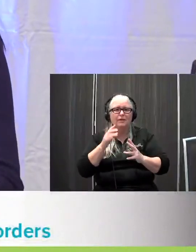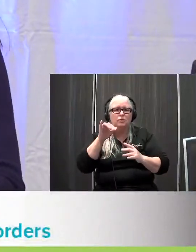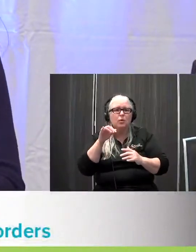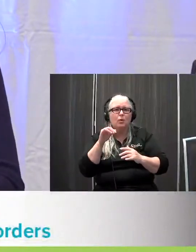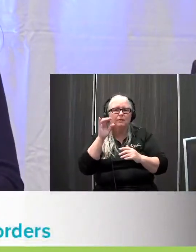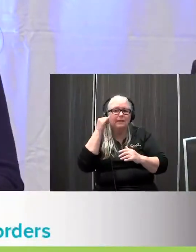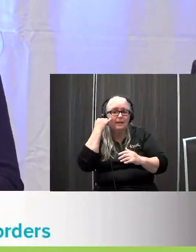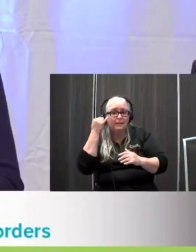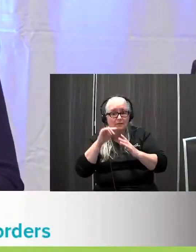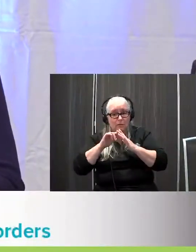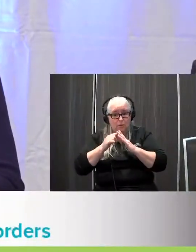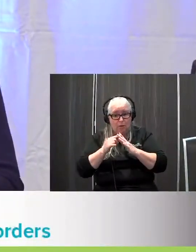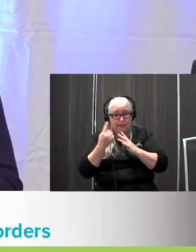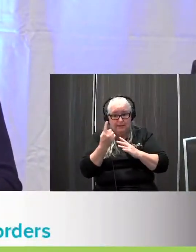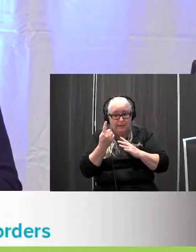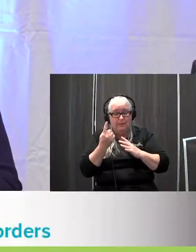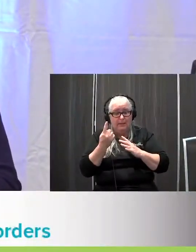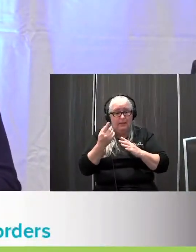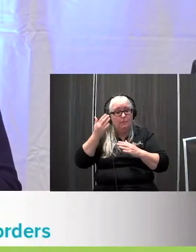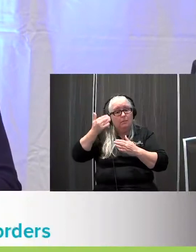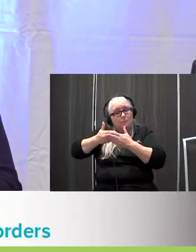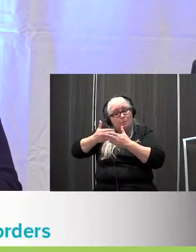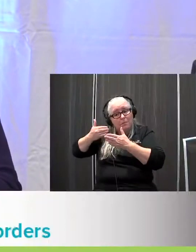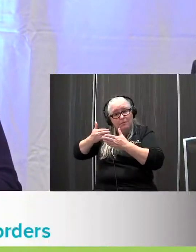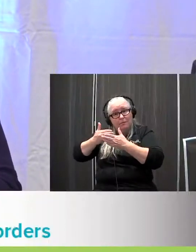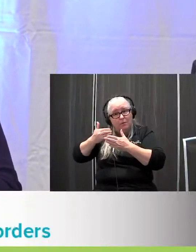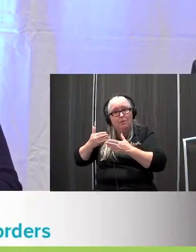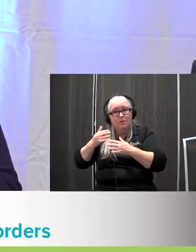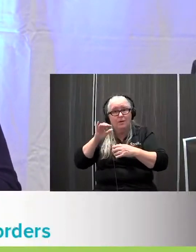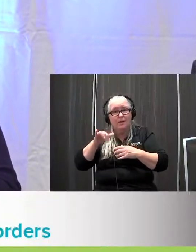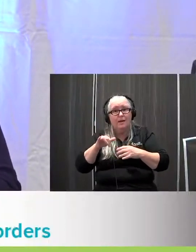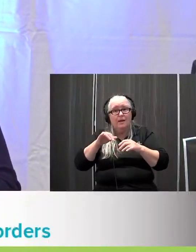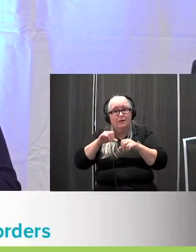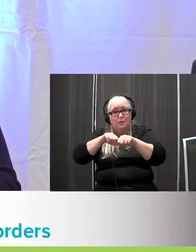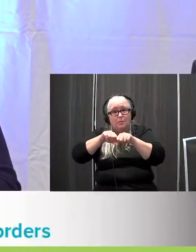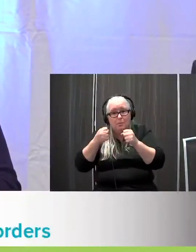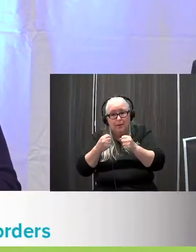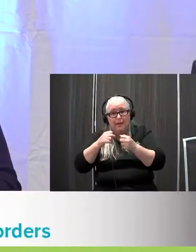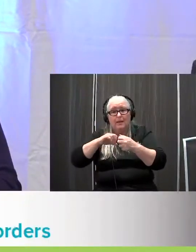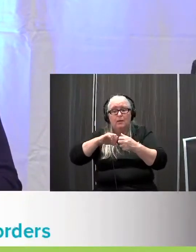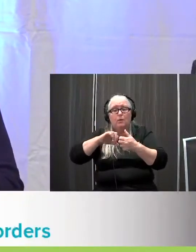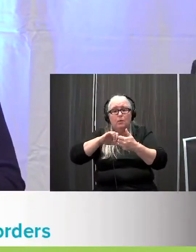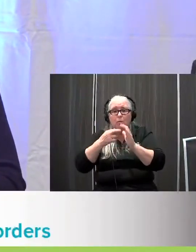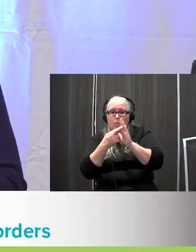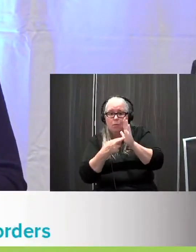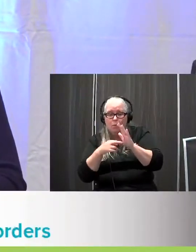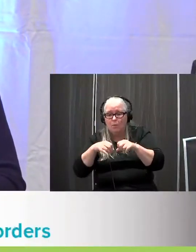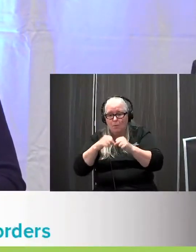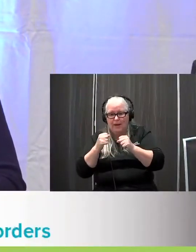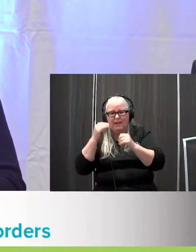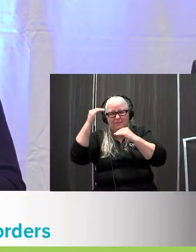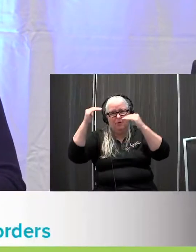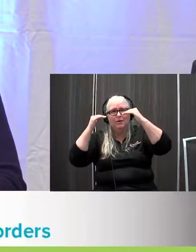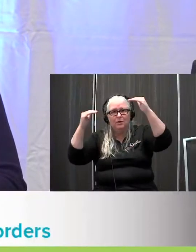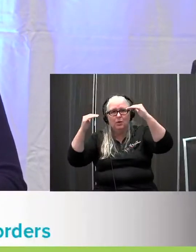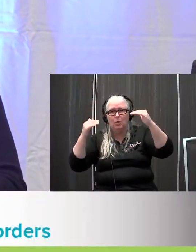with something that's easier, we're actually starting by having an adult break a rule and making it kind of silly on purpose. And we've written a story